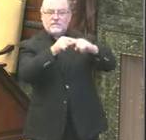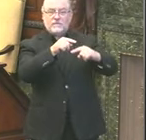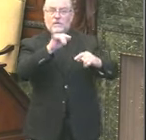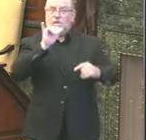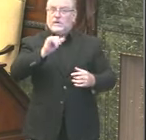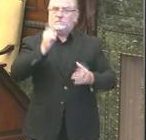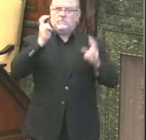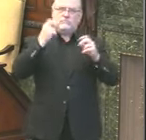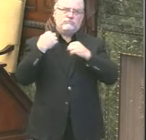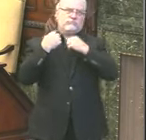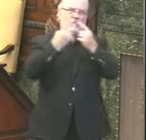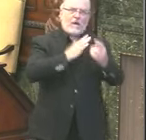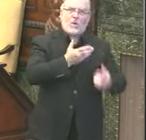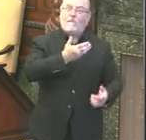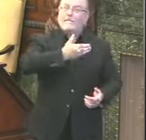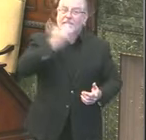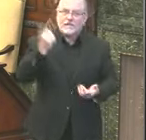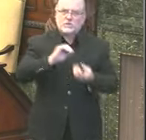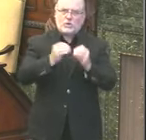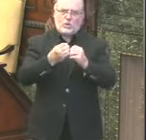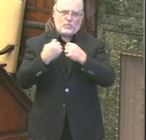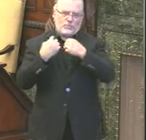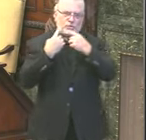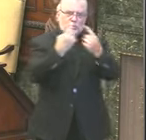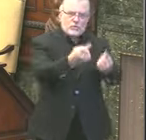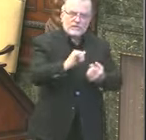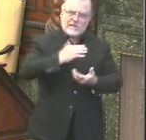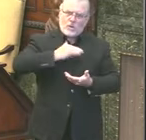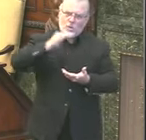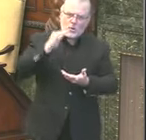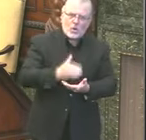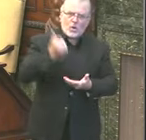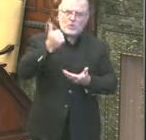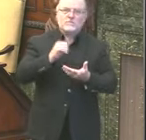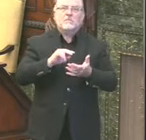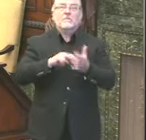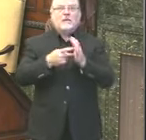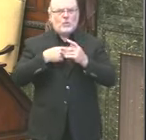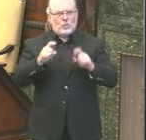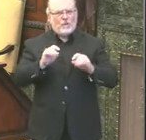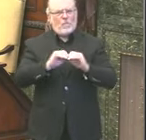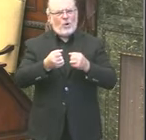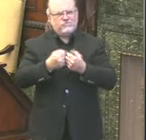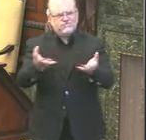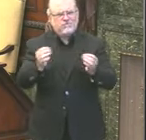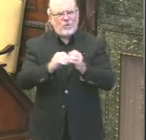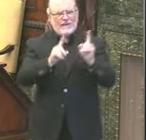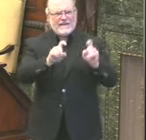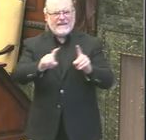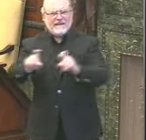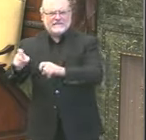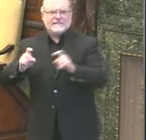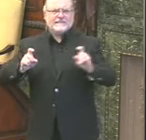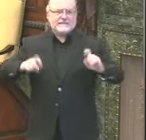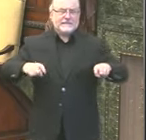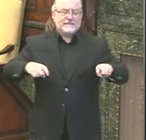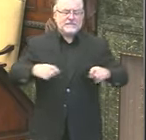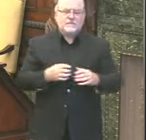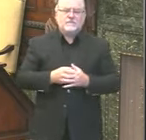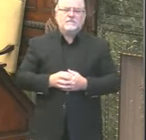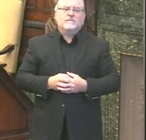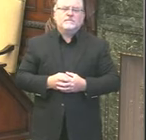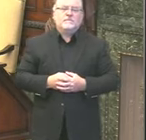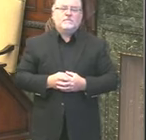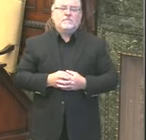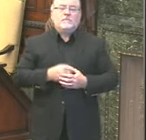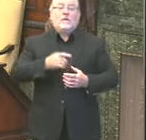is more reflective of the fact we're doing more testing than we're seeing an increase in the number of transmissions of the infection. The number of people seen in